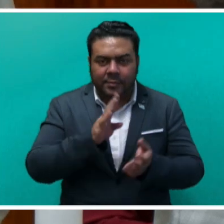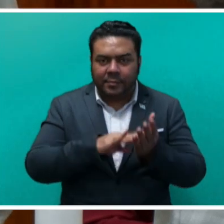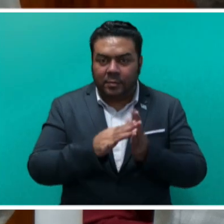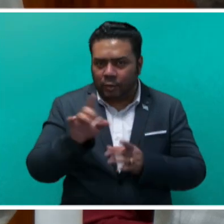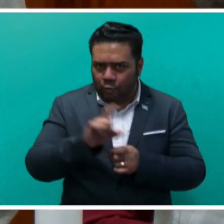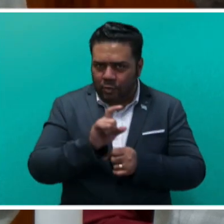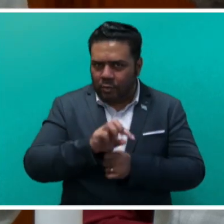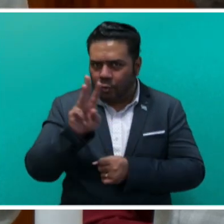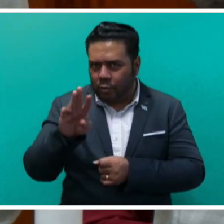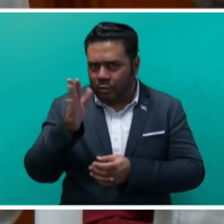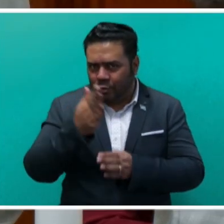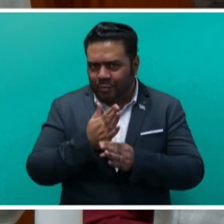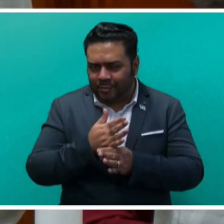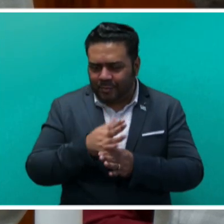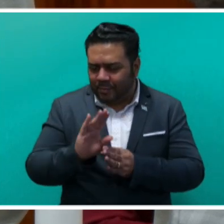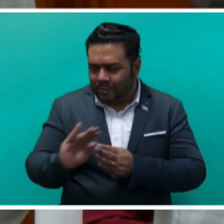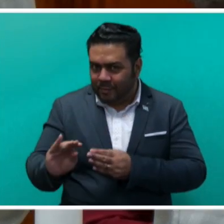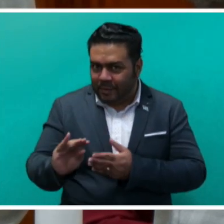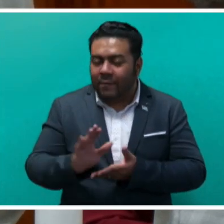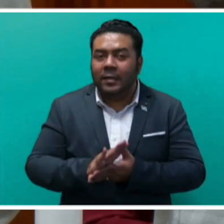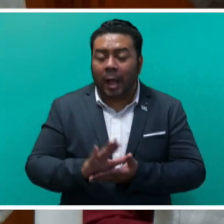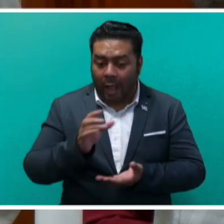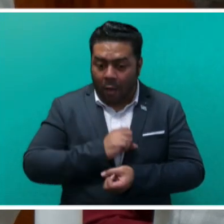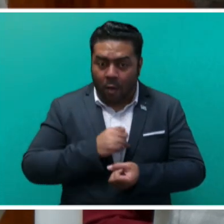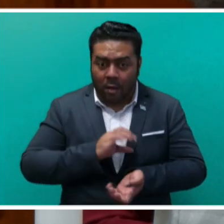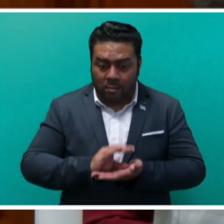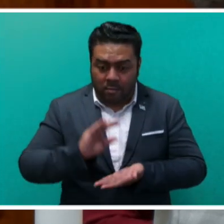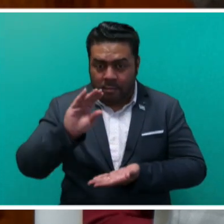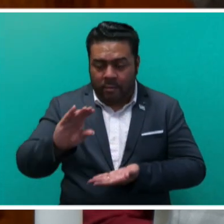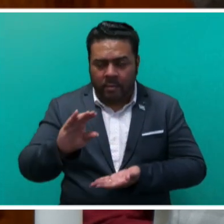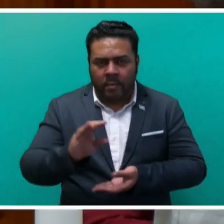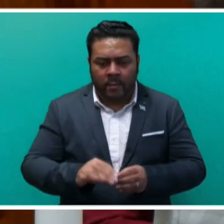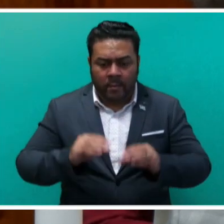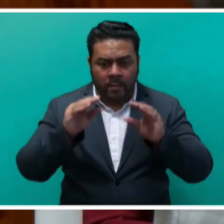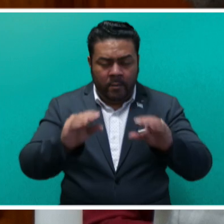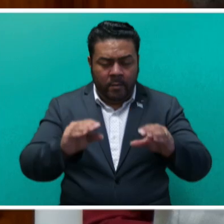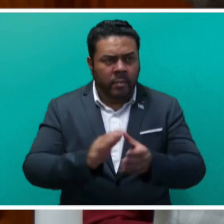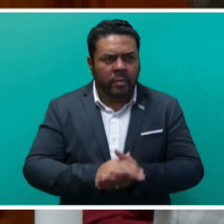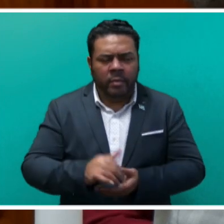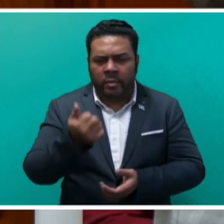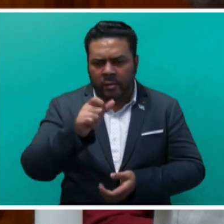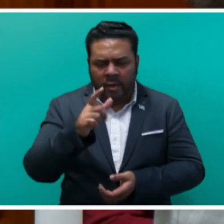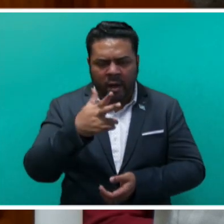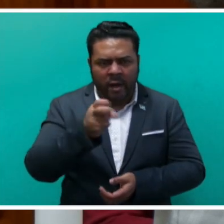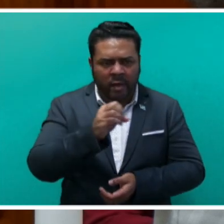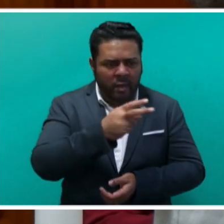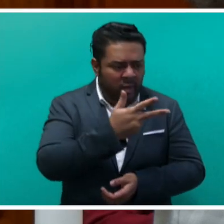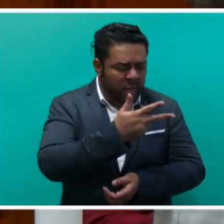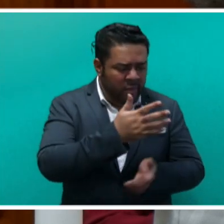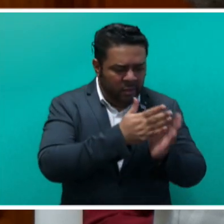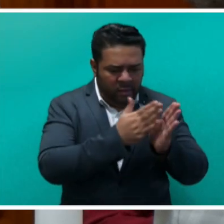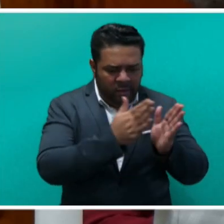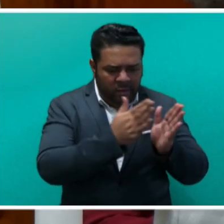jobs. Essentially, our investment, if you look at it in total over since 2008, has